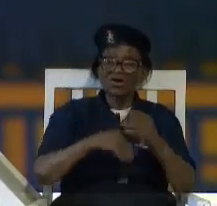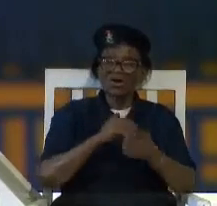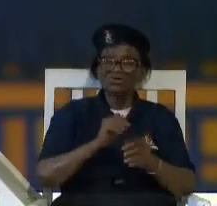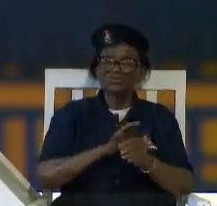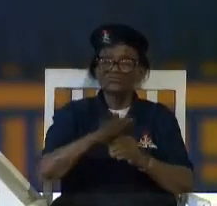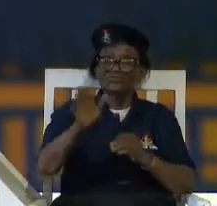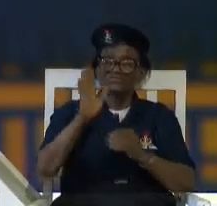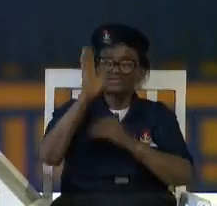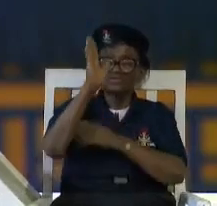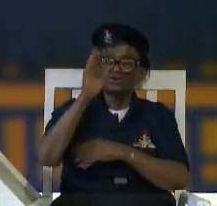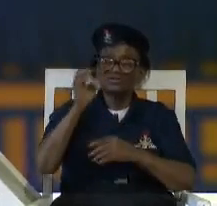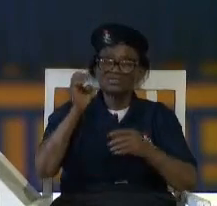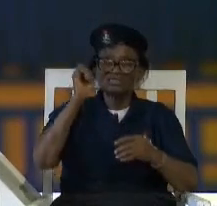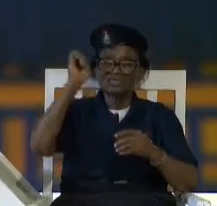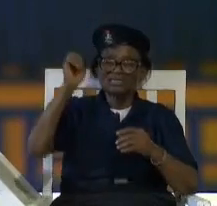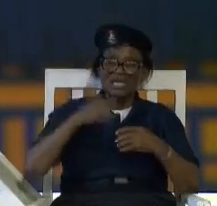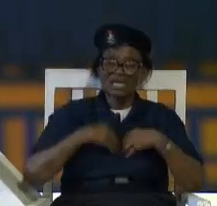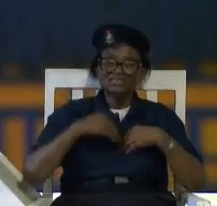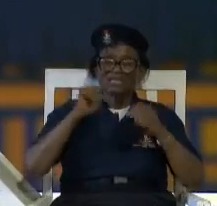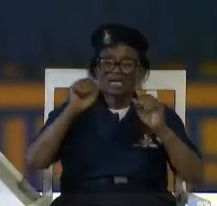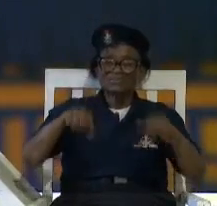He has the ability to heal.